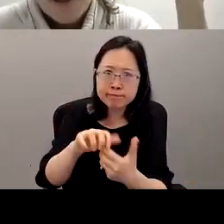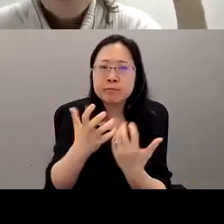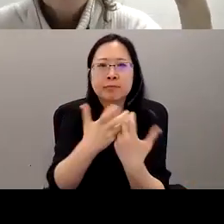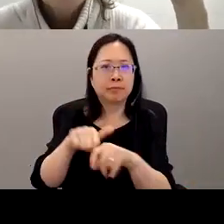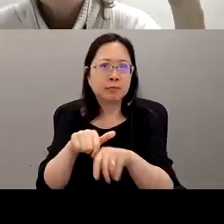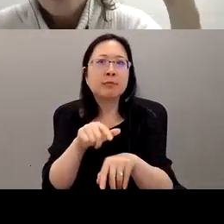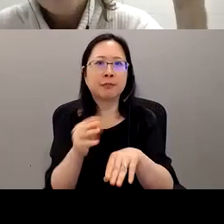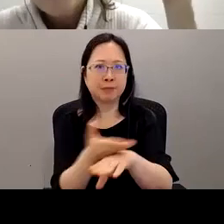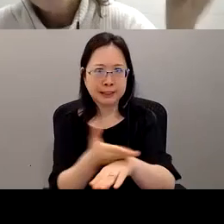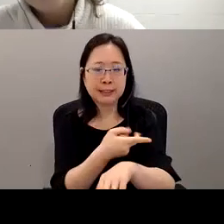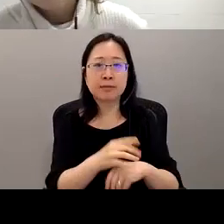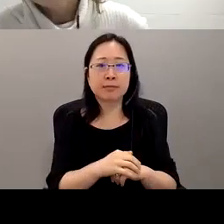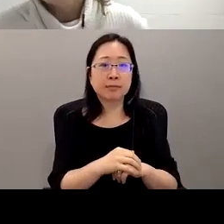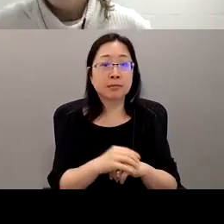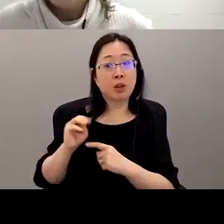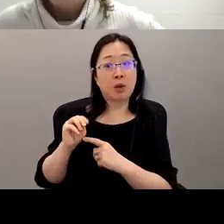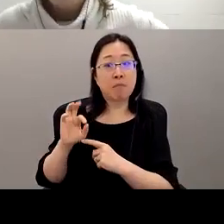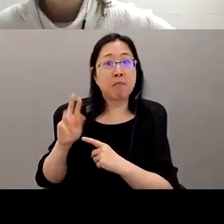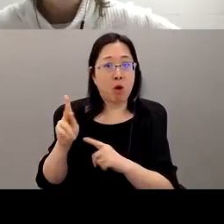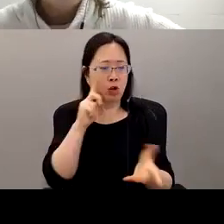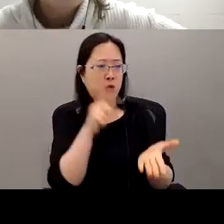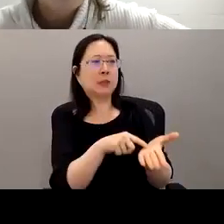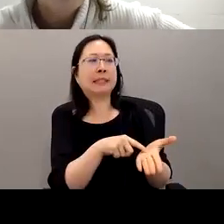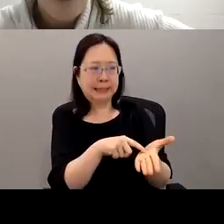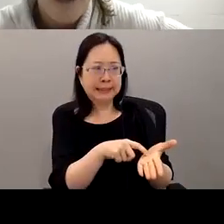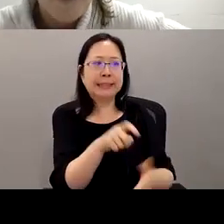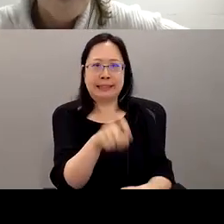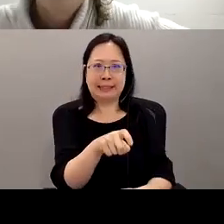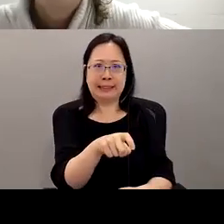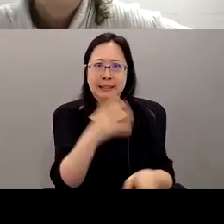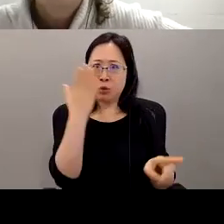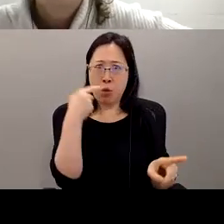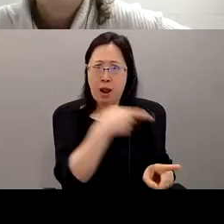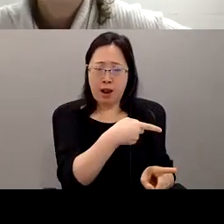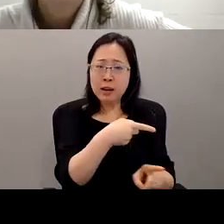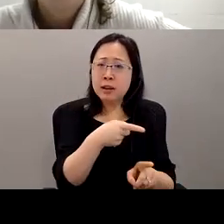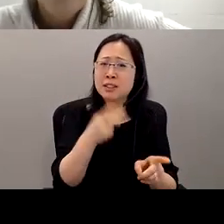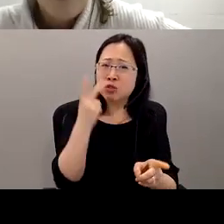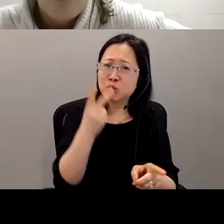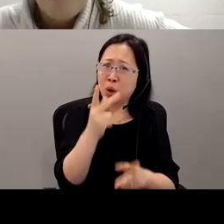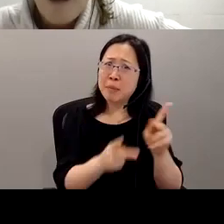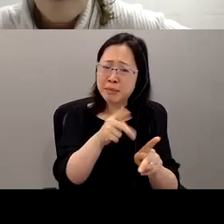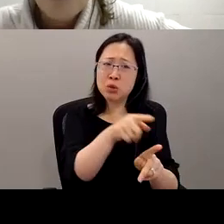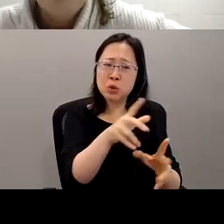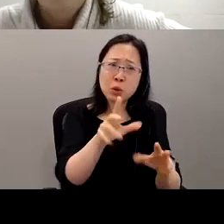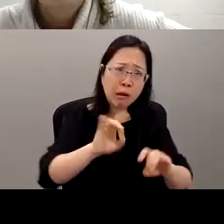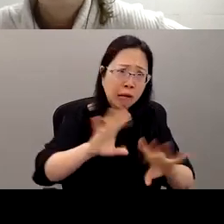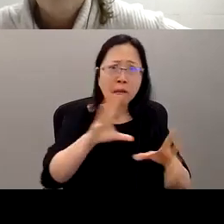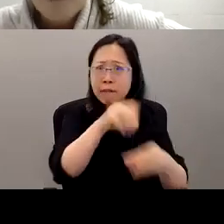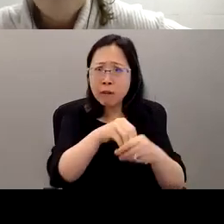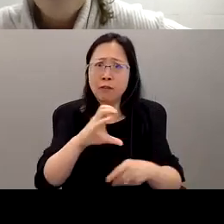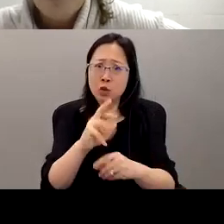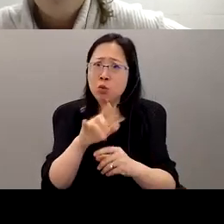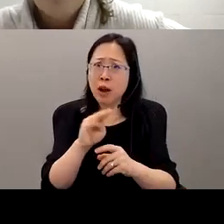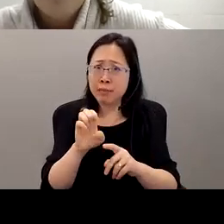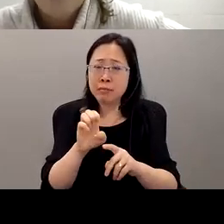Mark saw the need for this as he met with people who had committed crimes, but had little empathy or knowledge of the